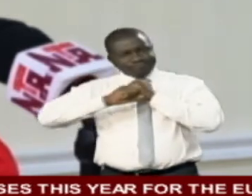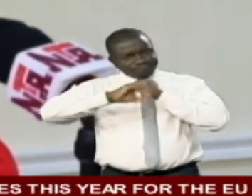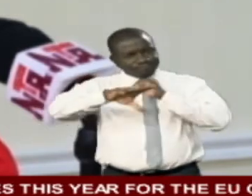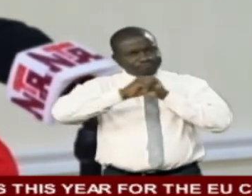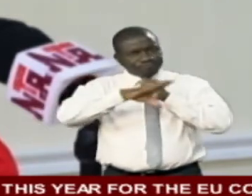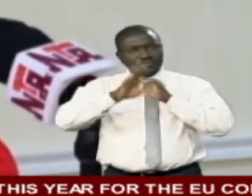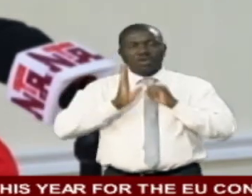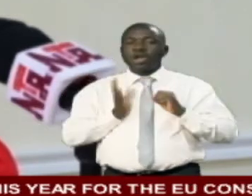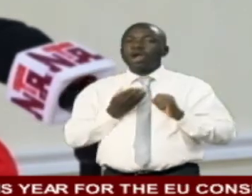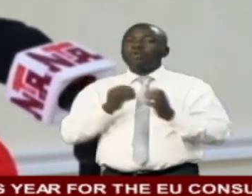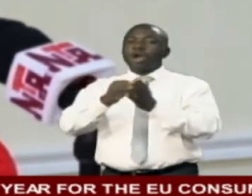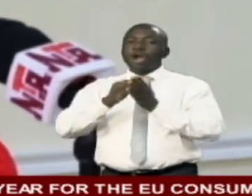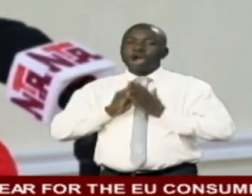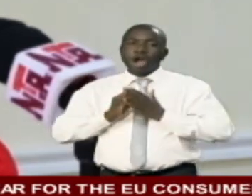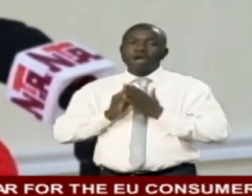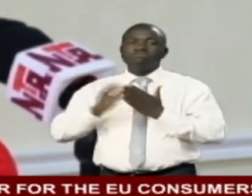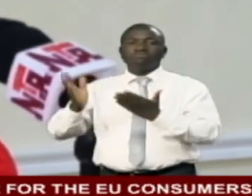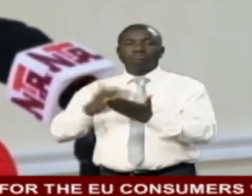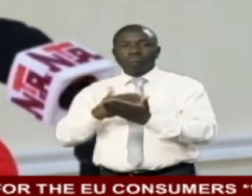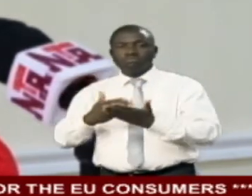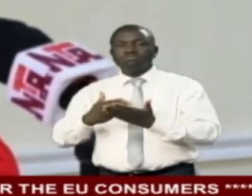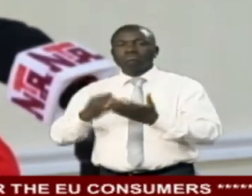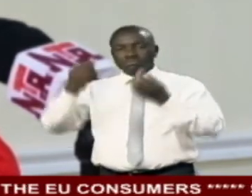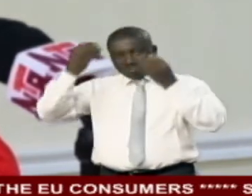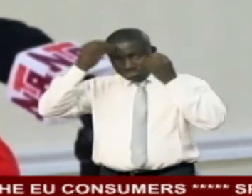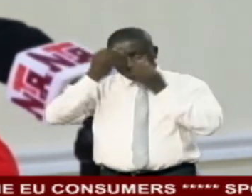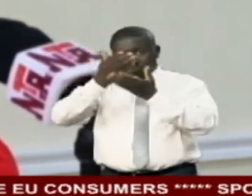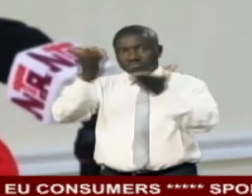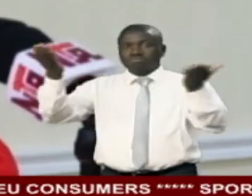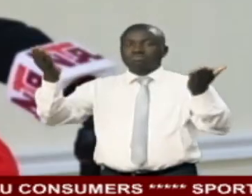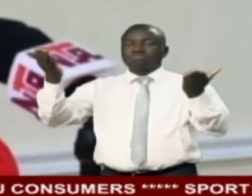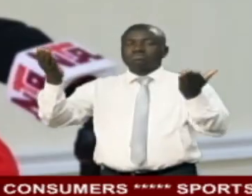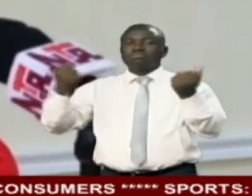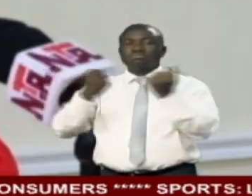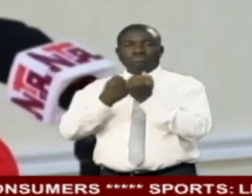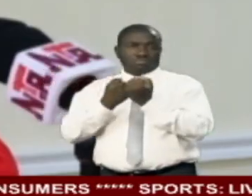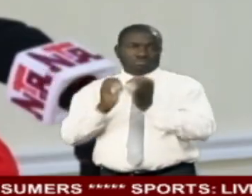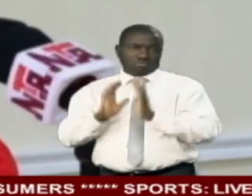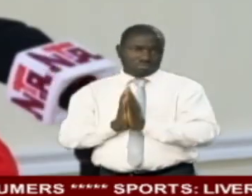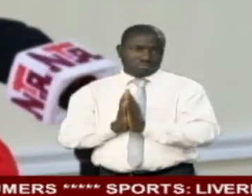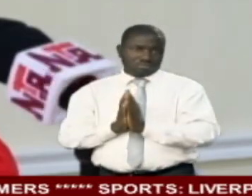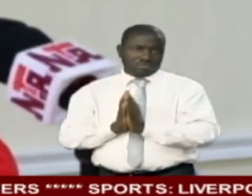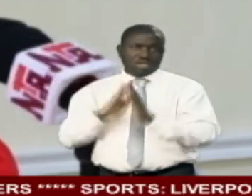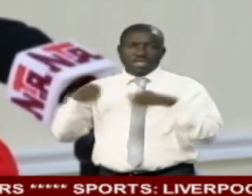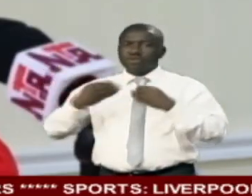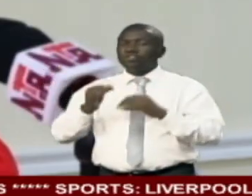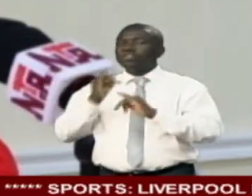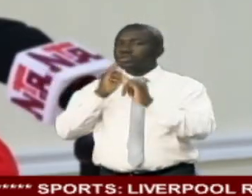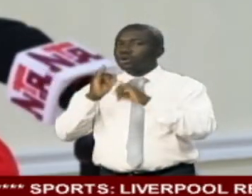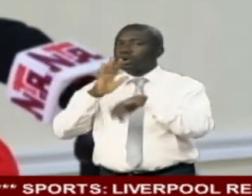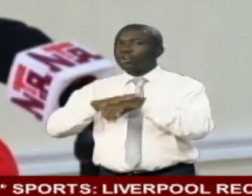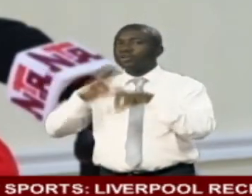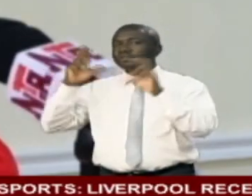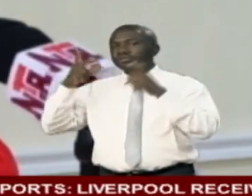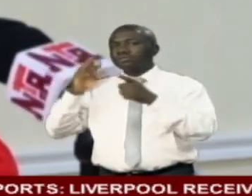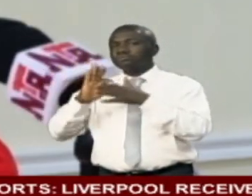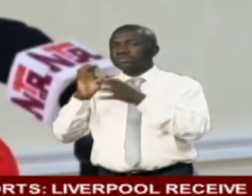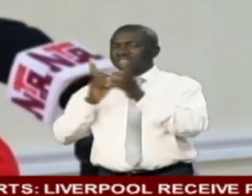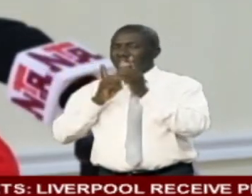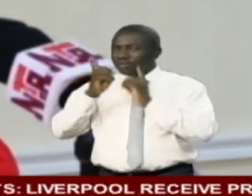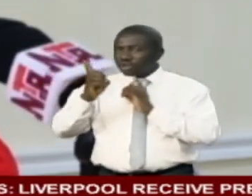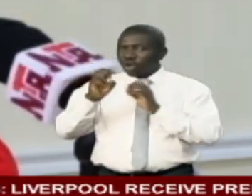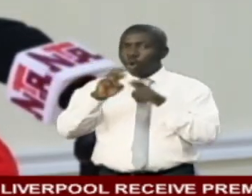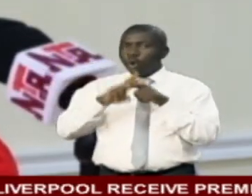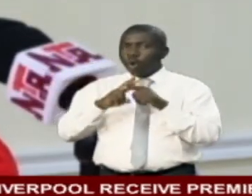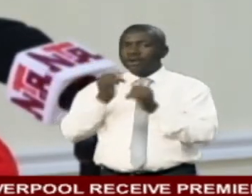documentaries as a form of partnership and support to women, to grant us interviews on issues that directly and